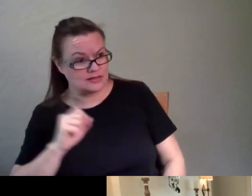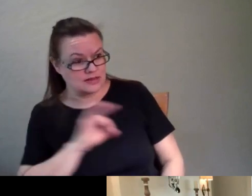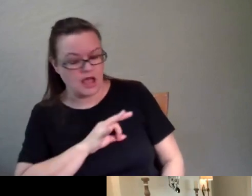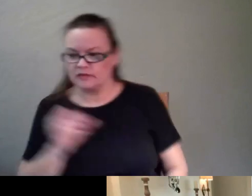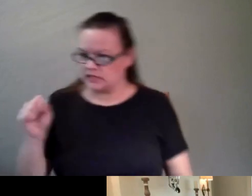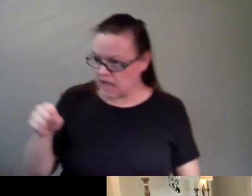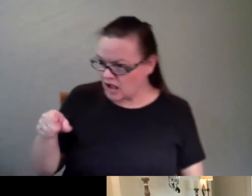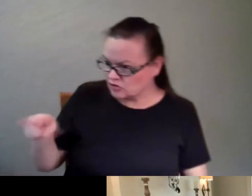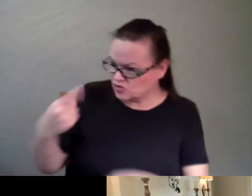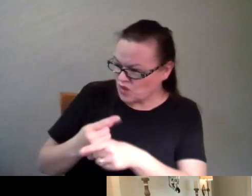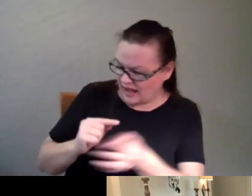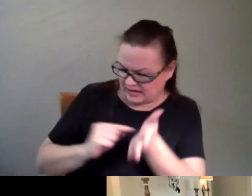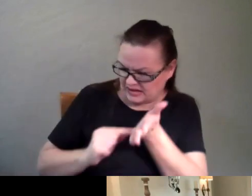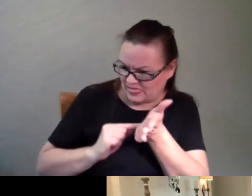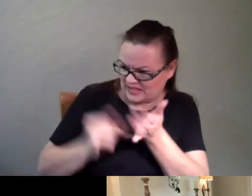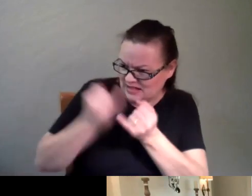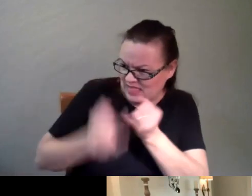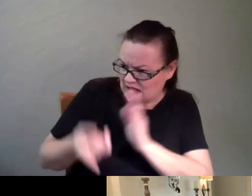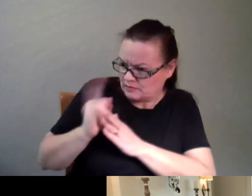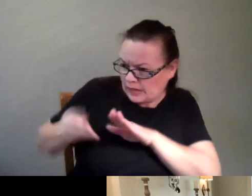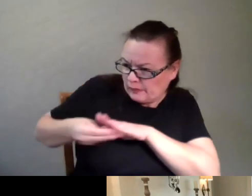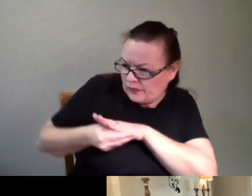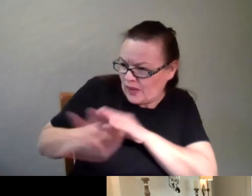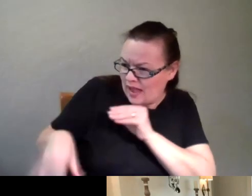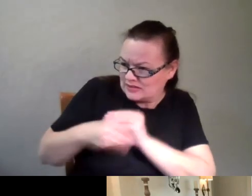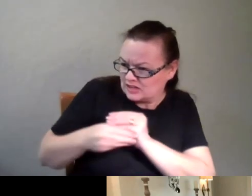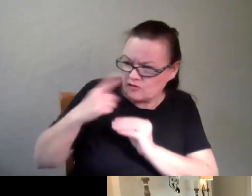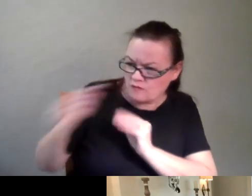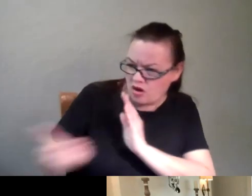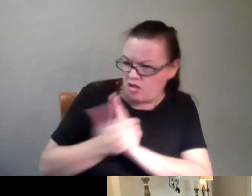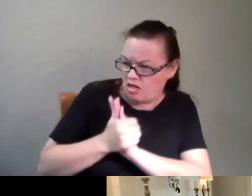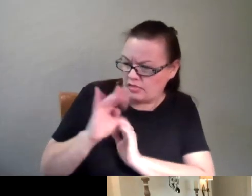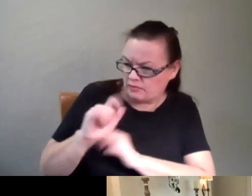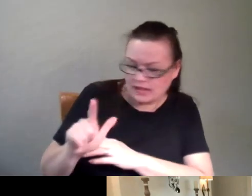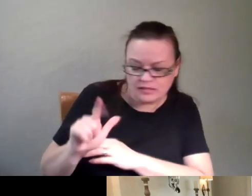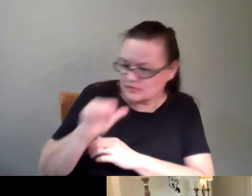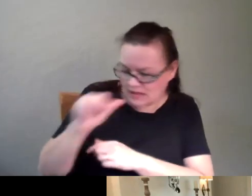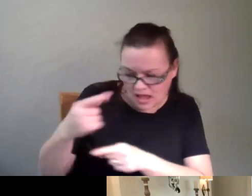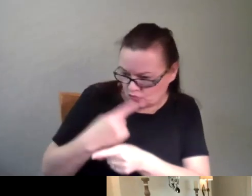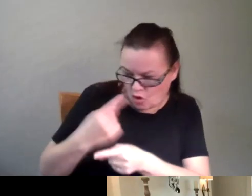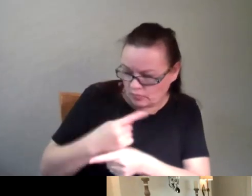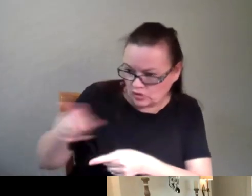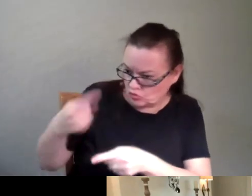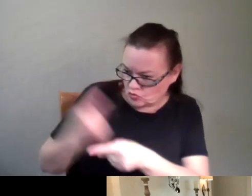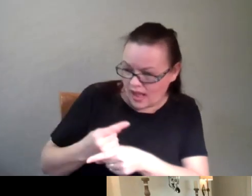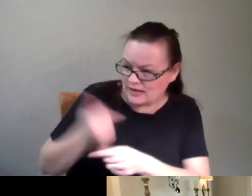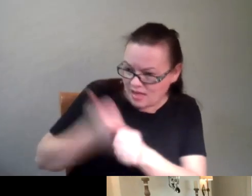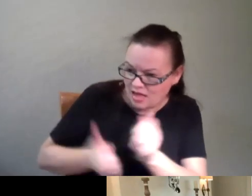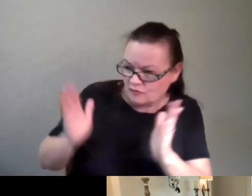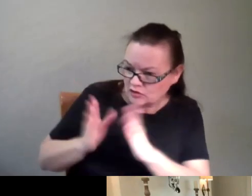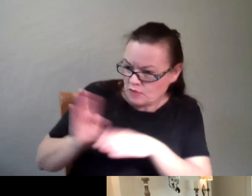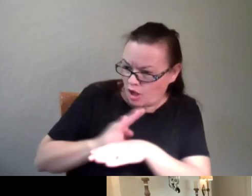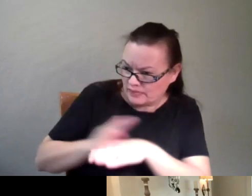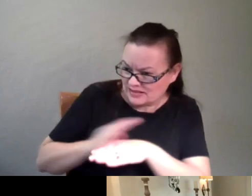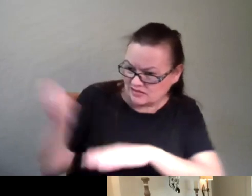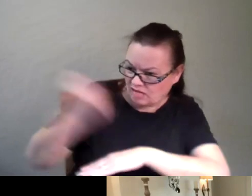good idea. And I understand what they're trying to do to capture some of the underground economy, but this implementation would break the back of every small business out